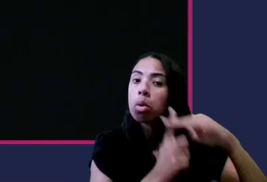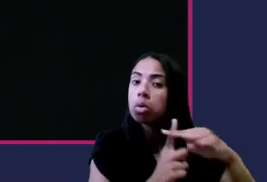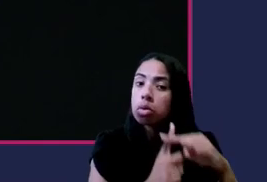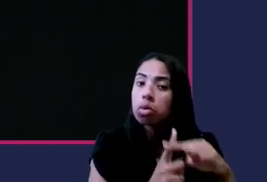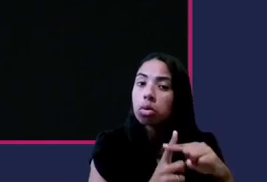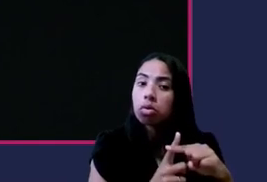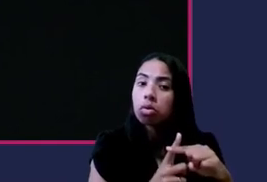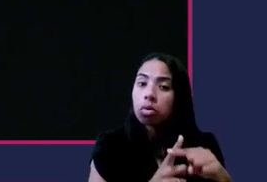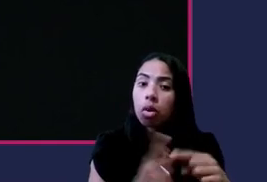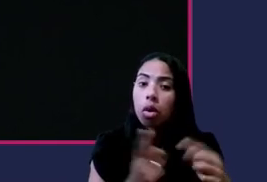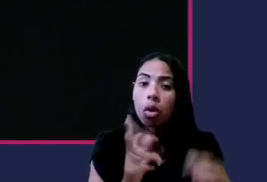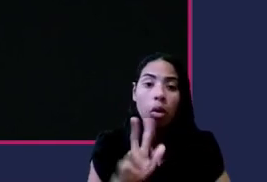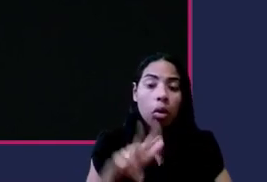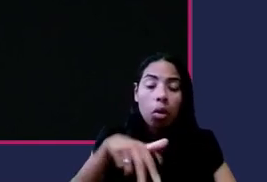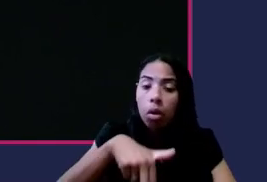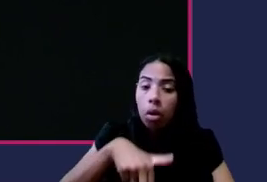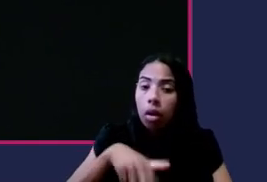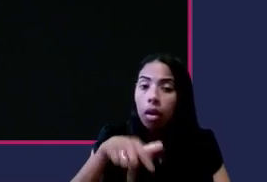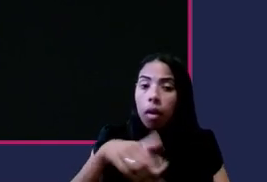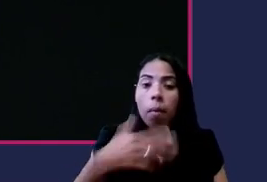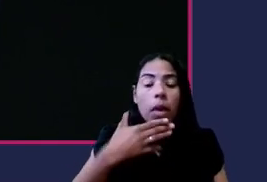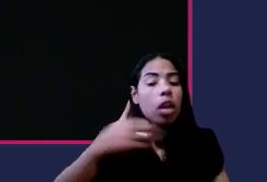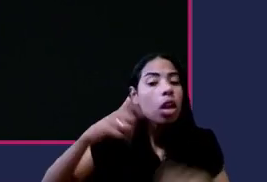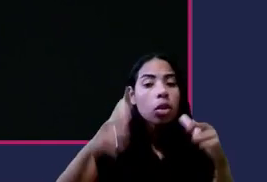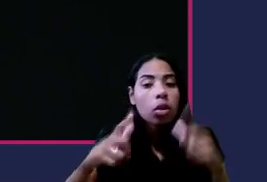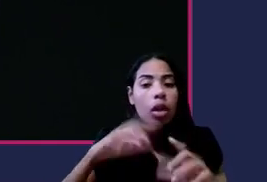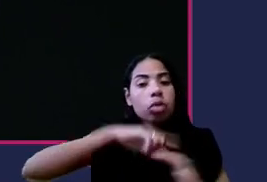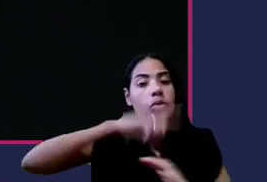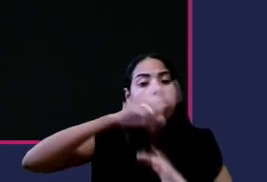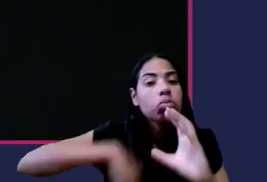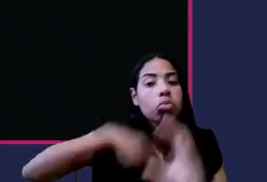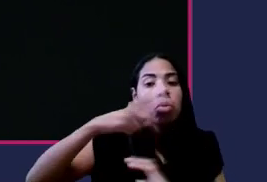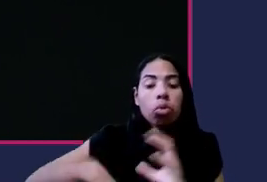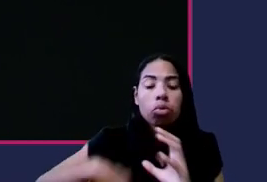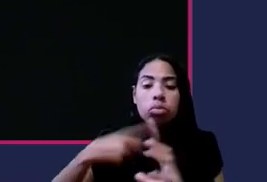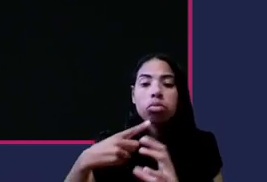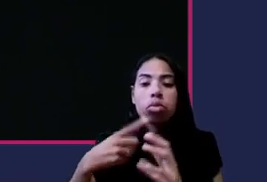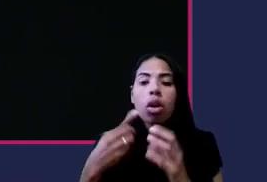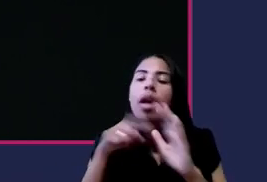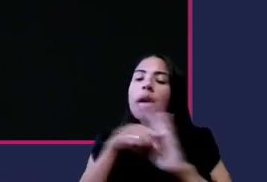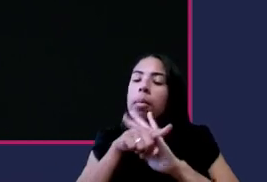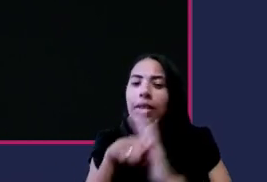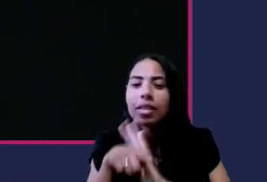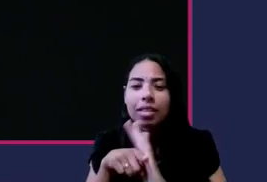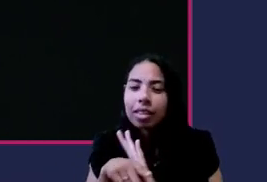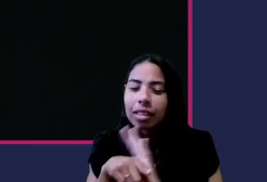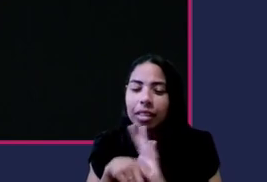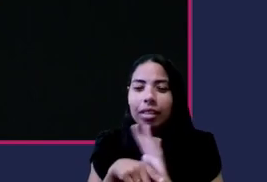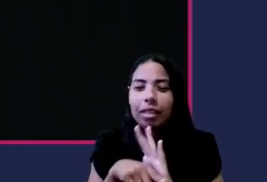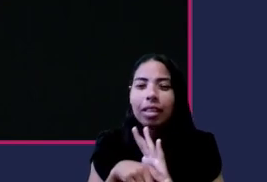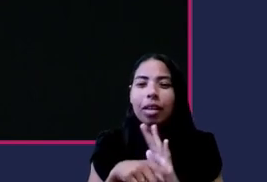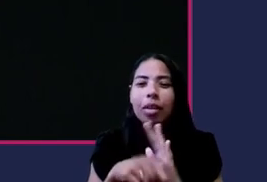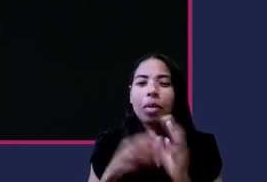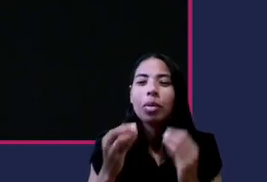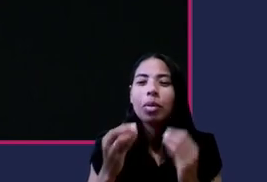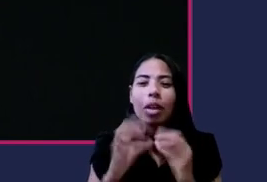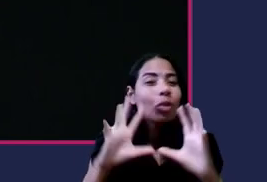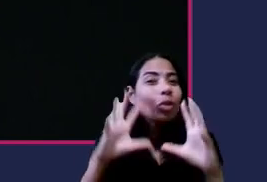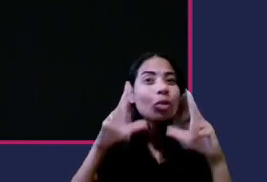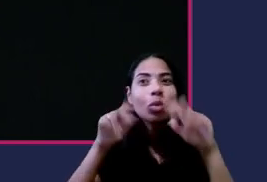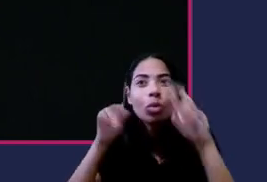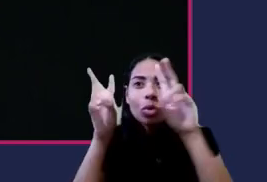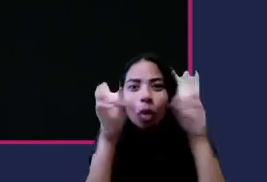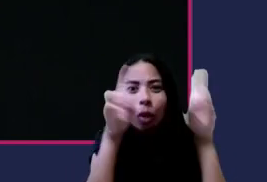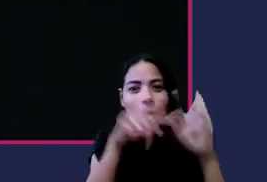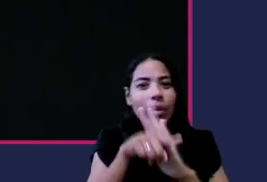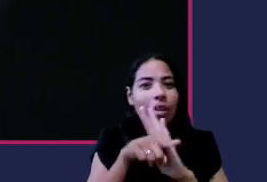pharmaceuticals using cannabidiolus therapy. So they're the very first in the world in research, because everything